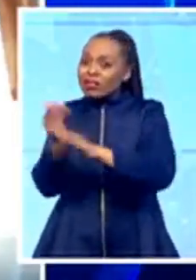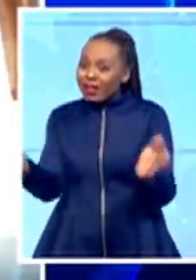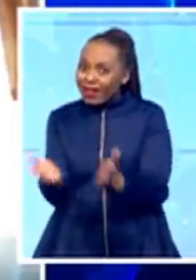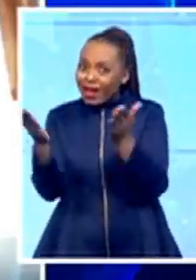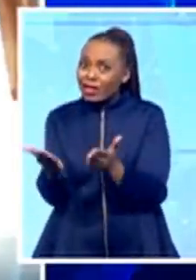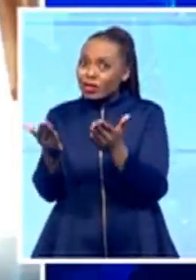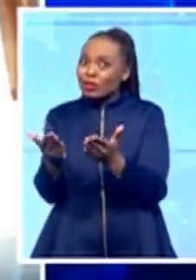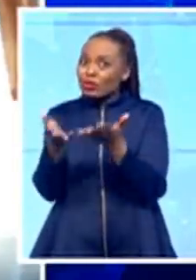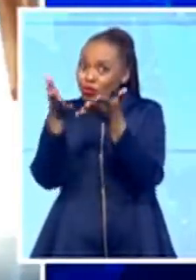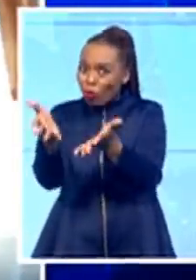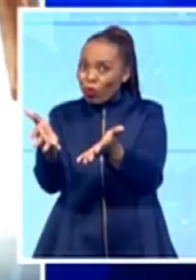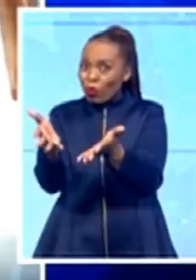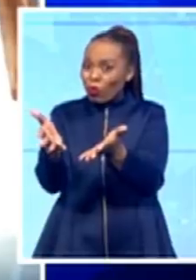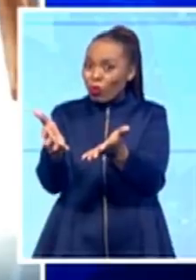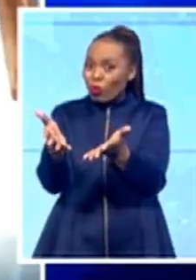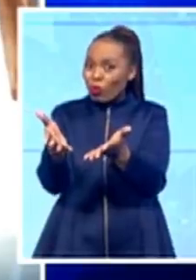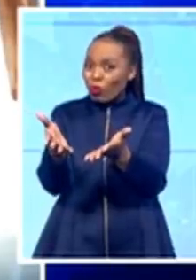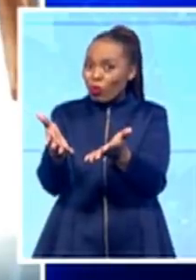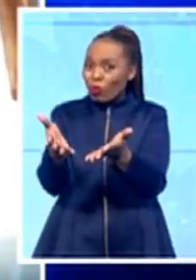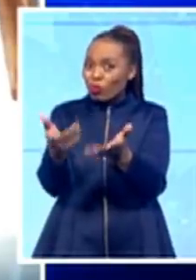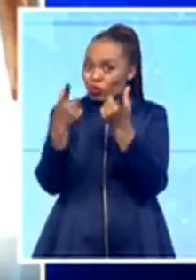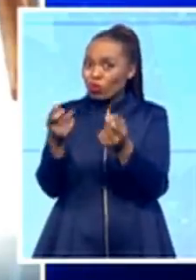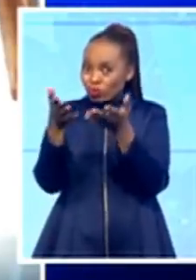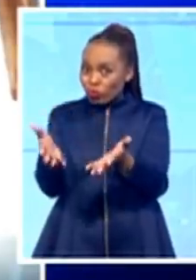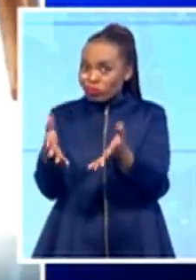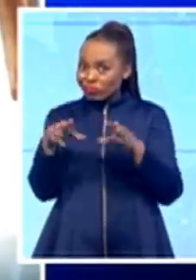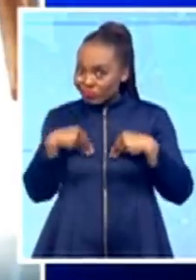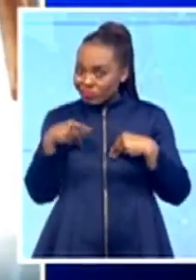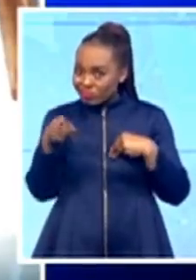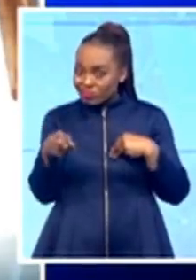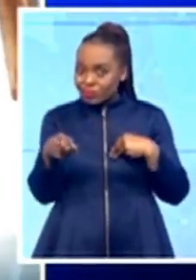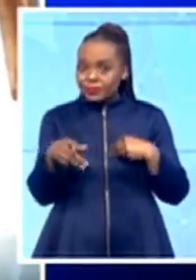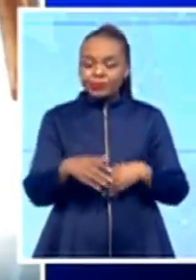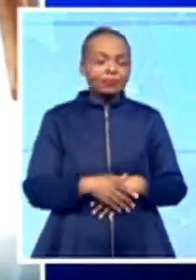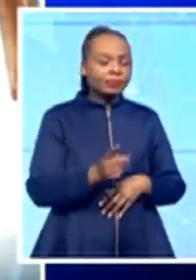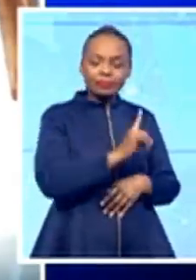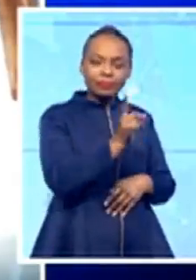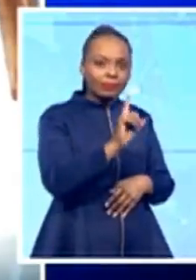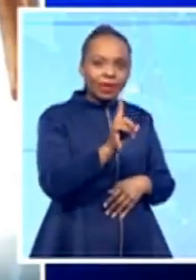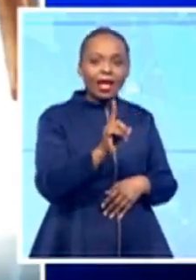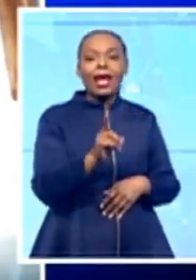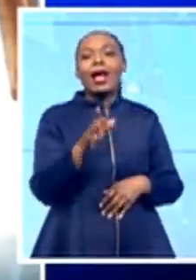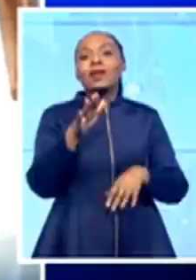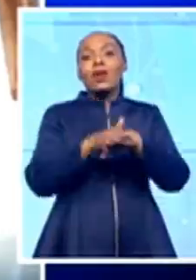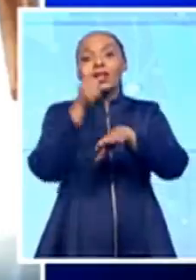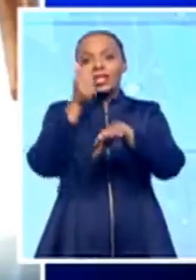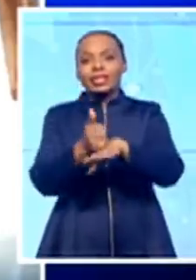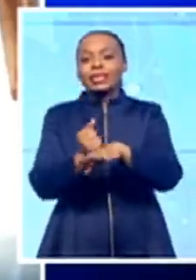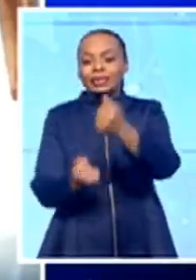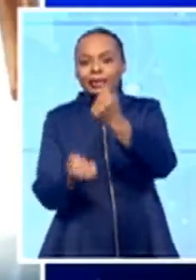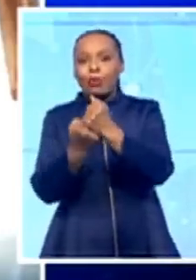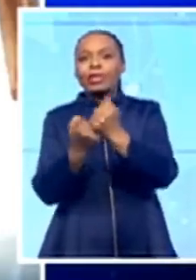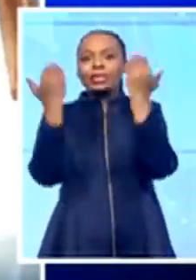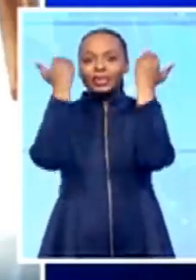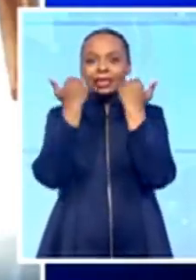The foundation is a foundation that supports justice, and the foundation is very clear that what has happened to President Zuma is not